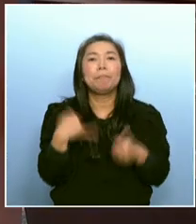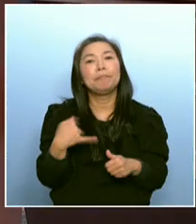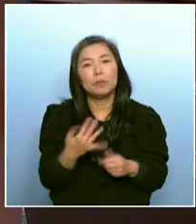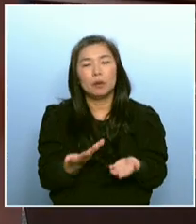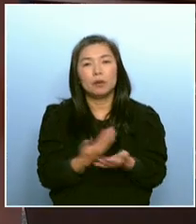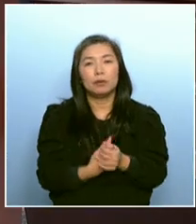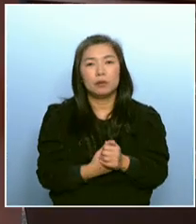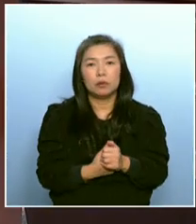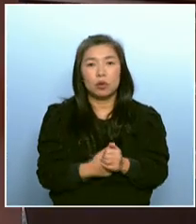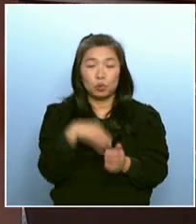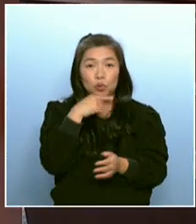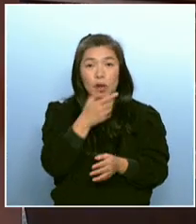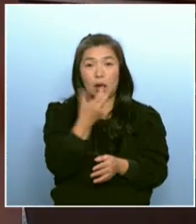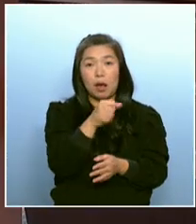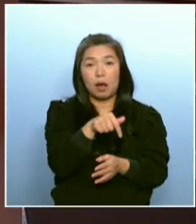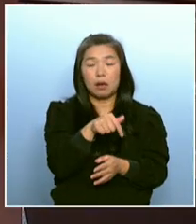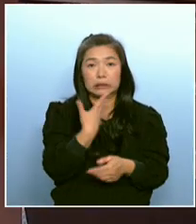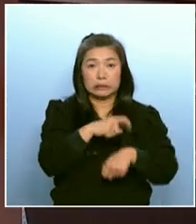Are there elderly people who